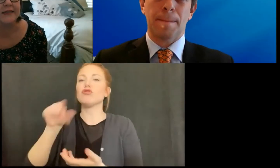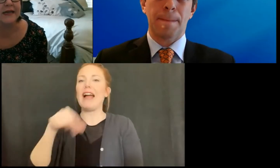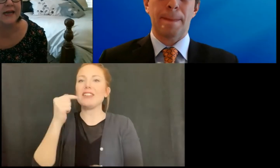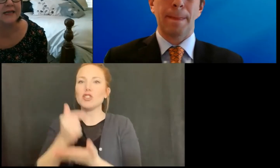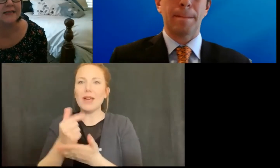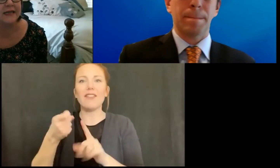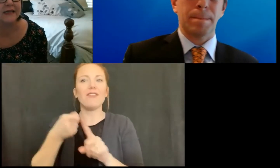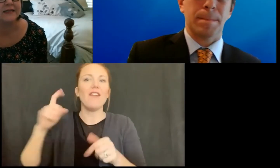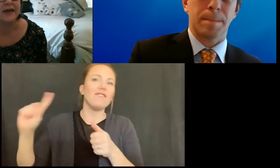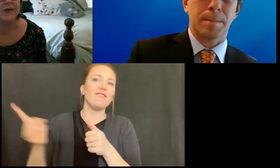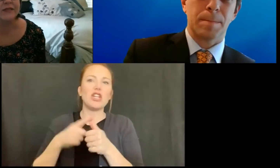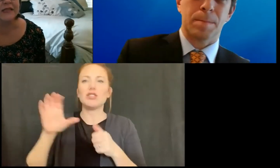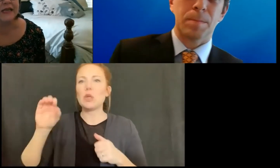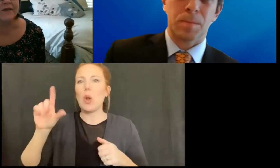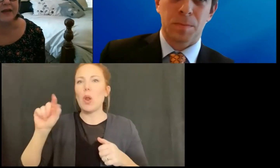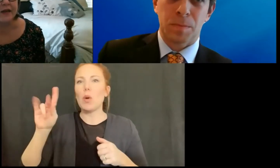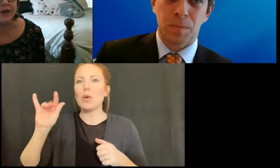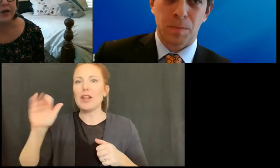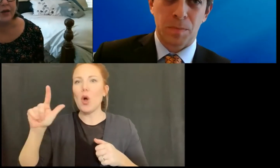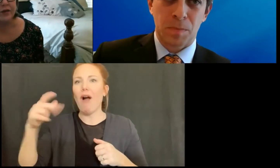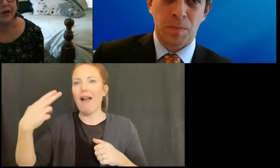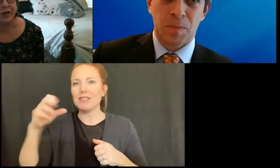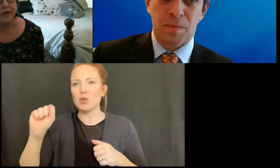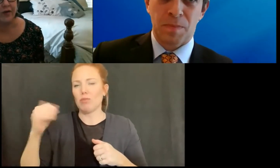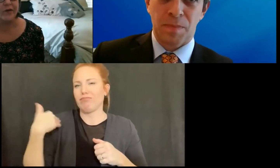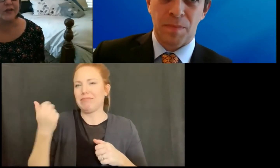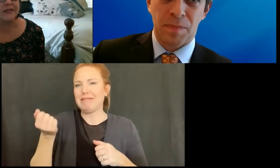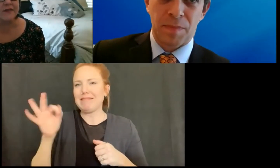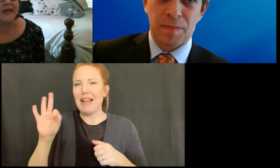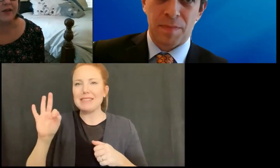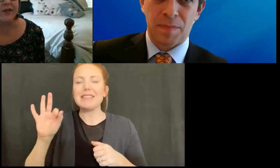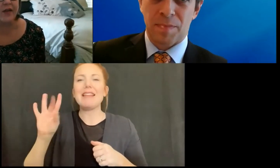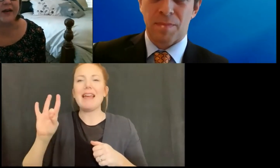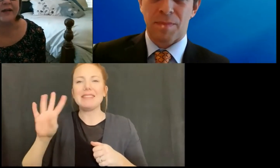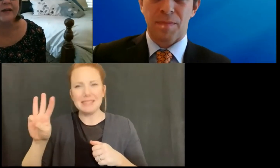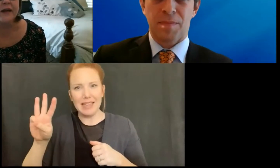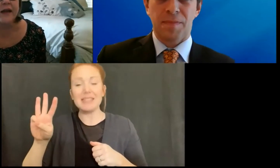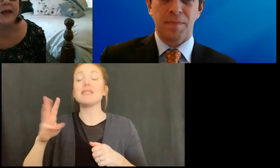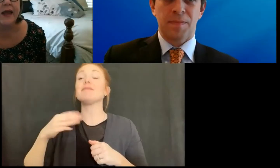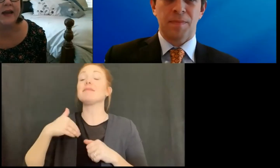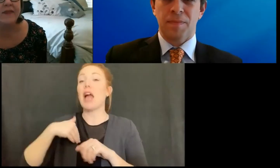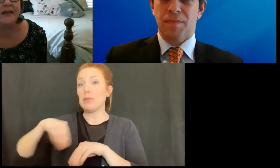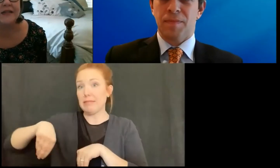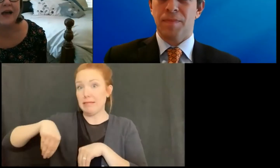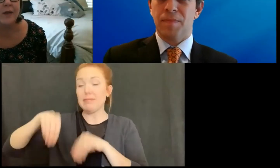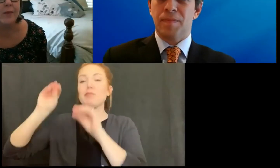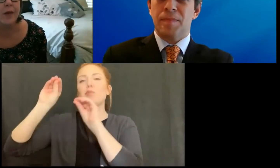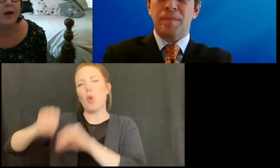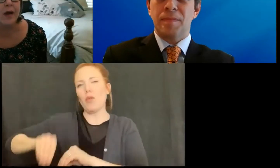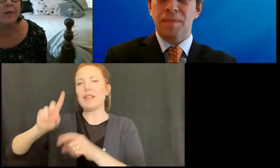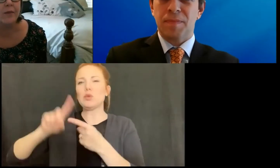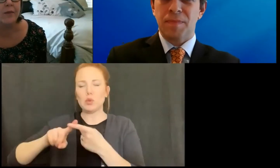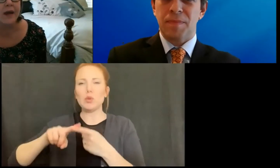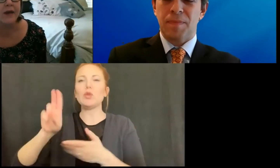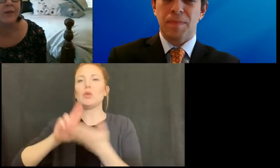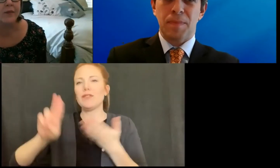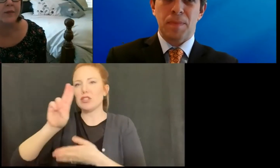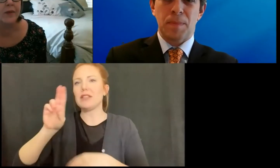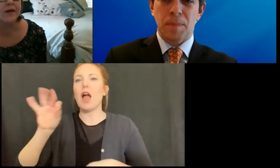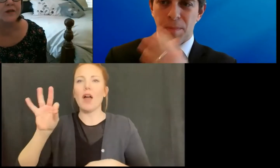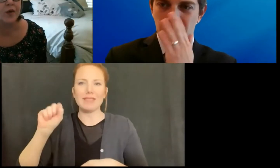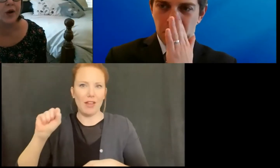in 1986. And I was leaving to go to the University of South Carolina. And at that time,